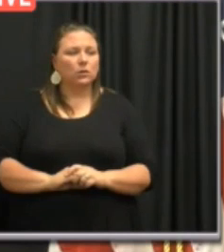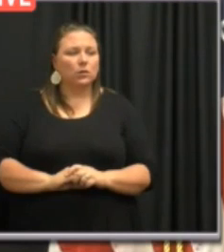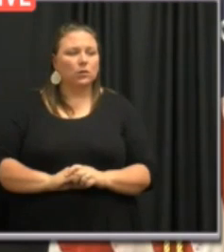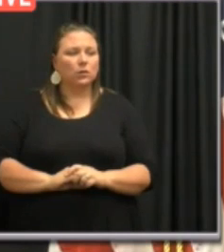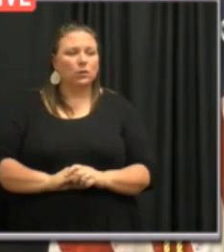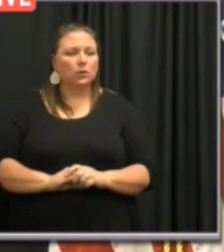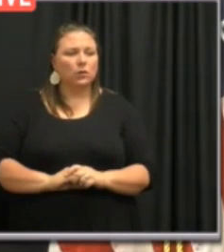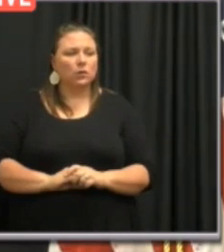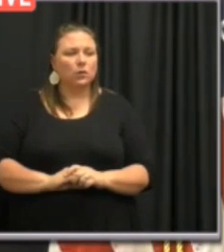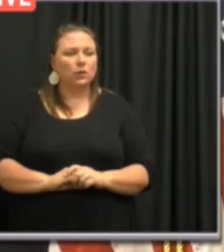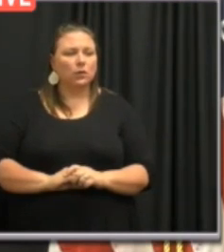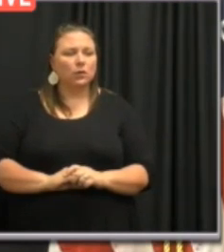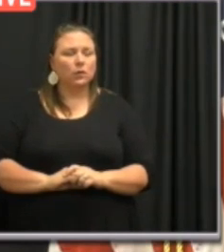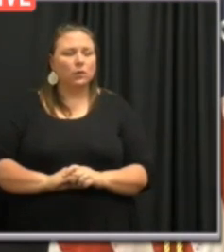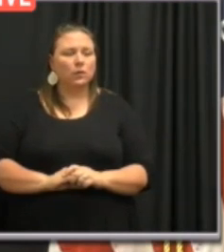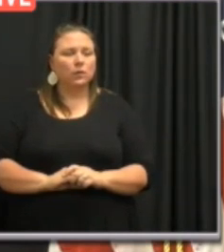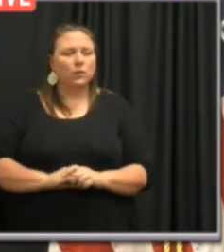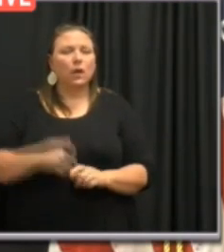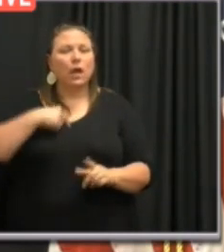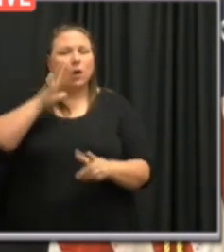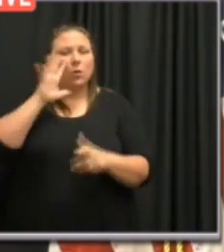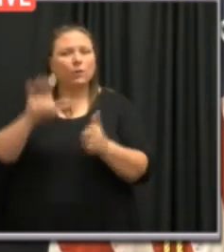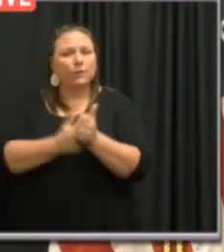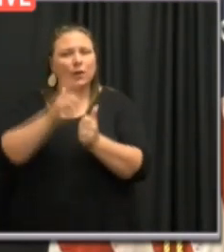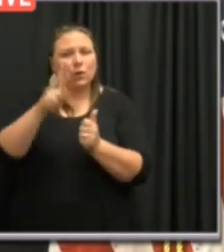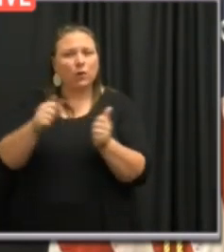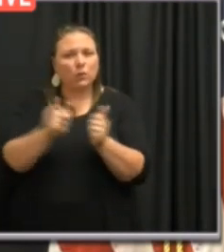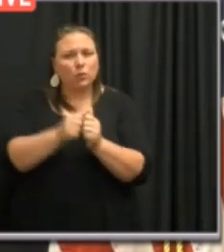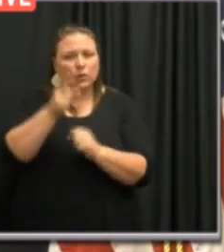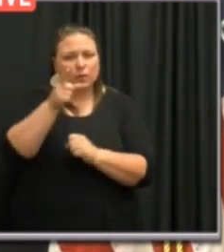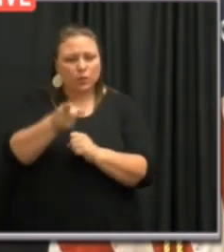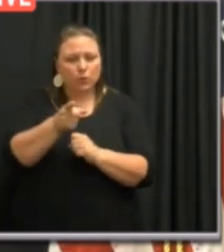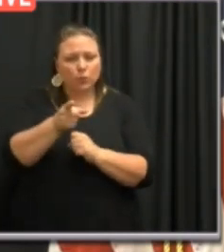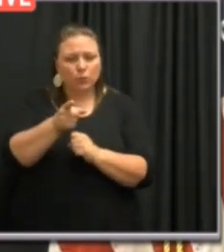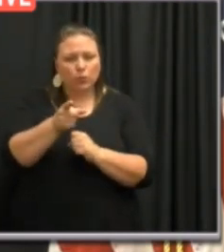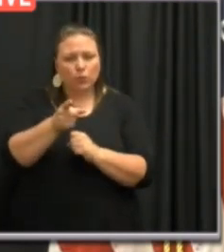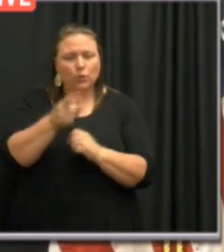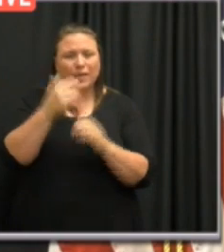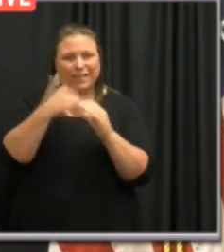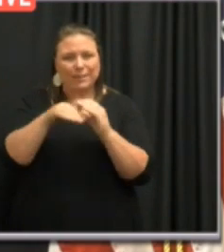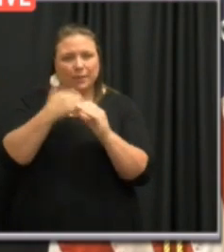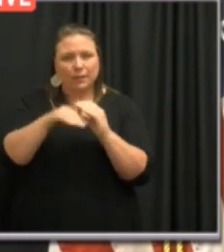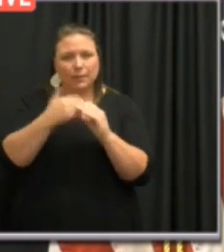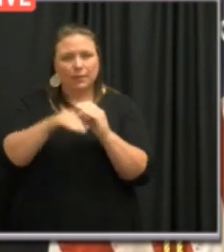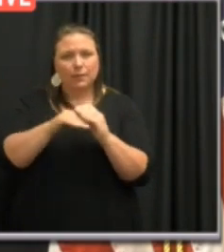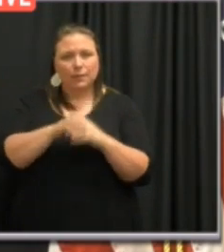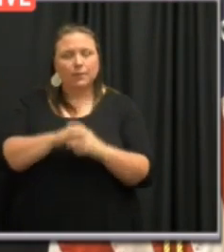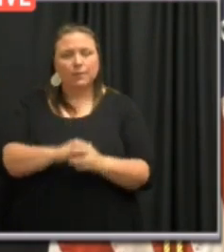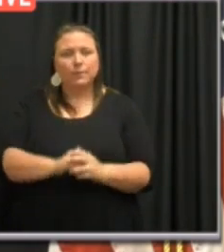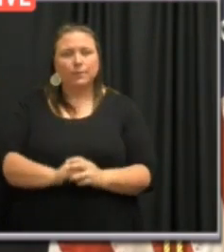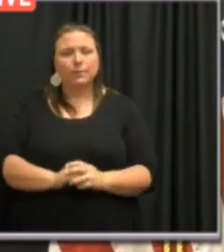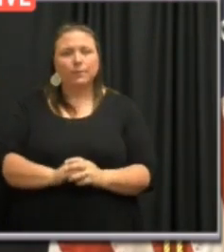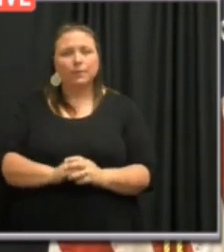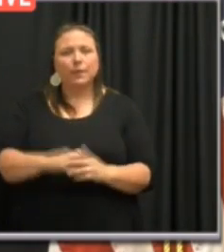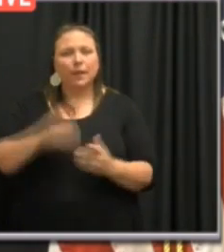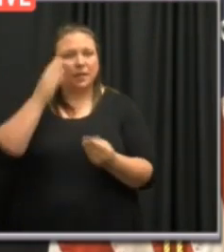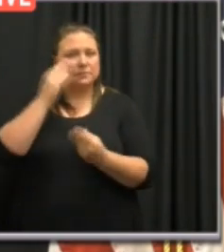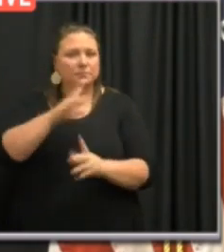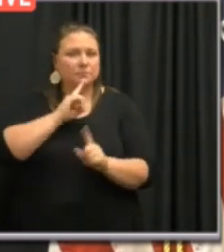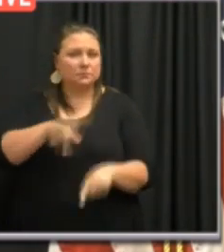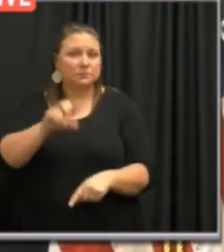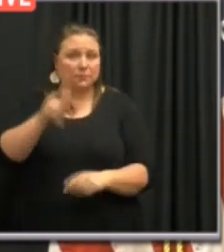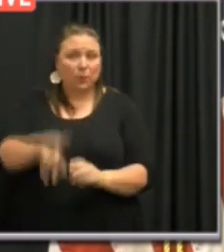I'm going to follow up with you by email and get you a